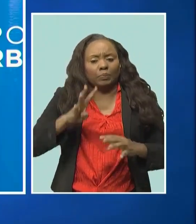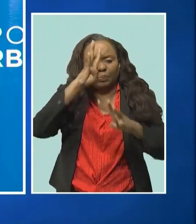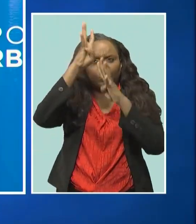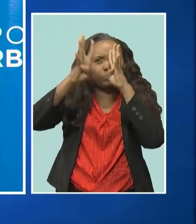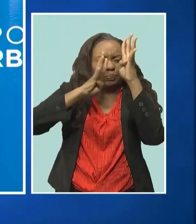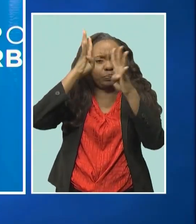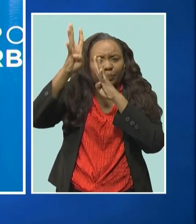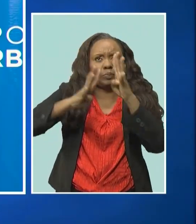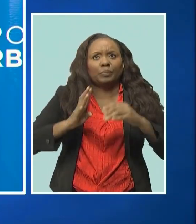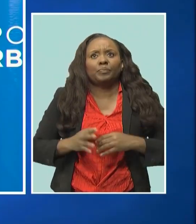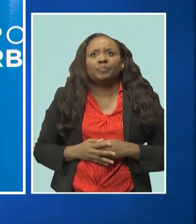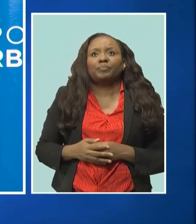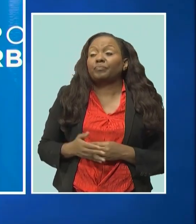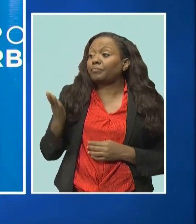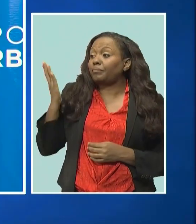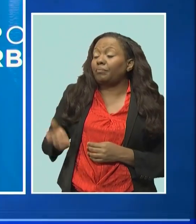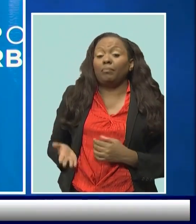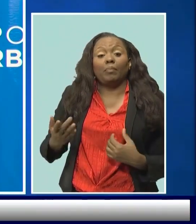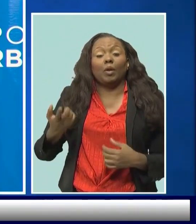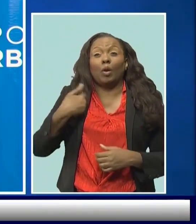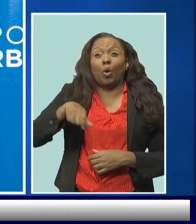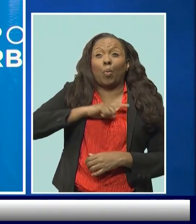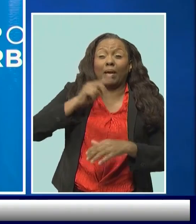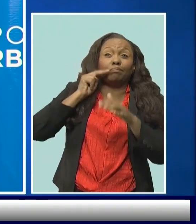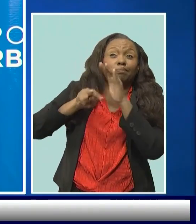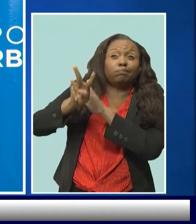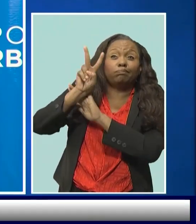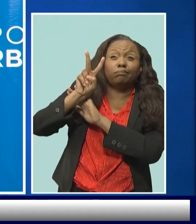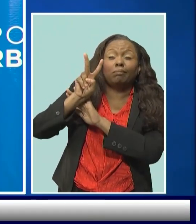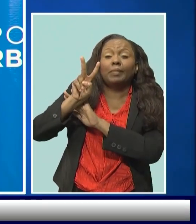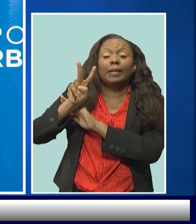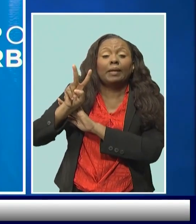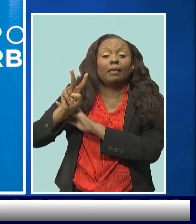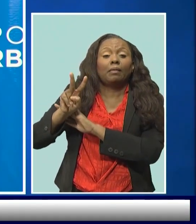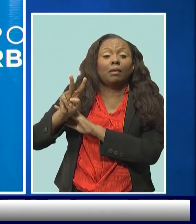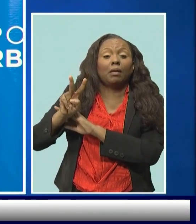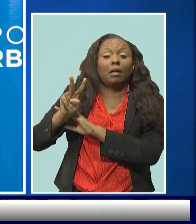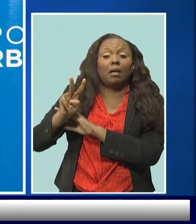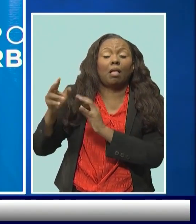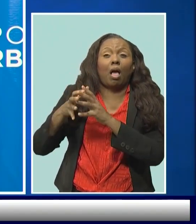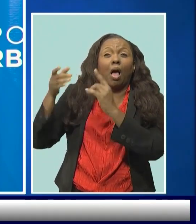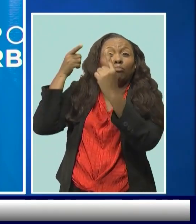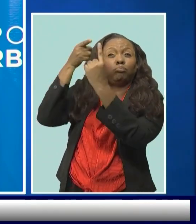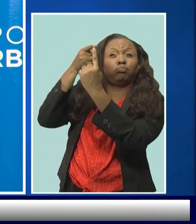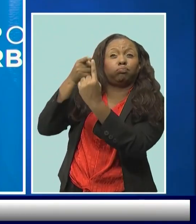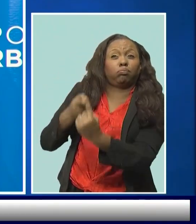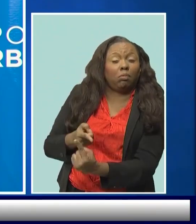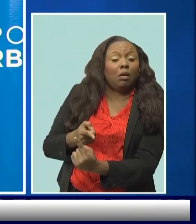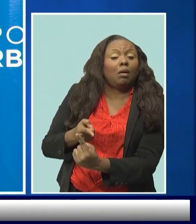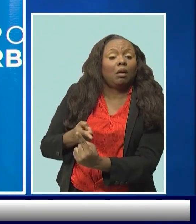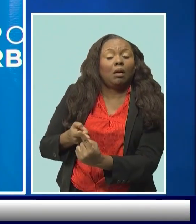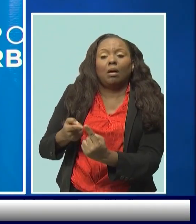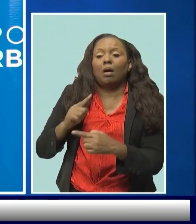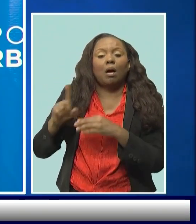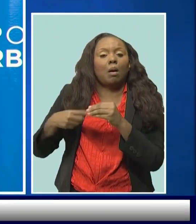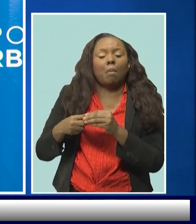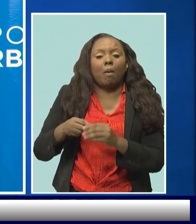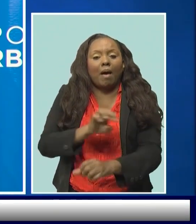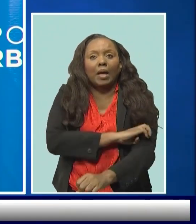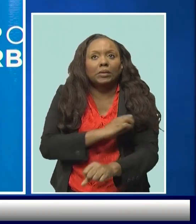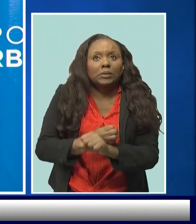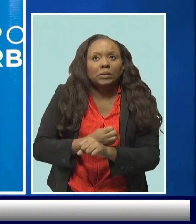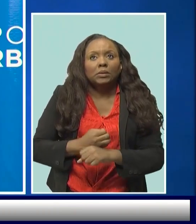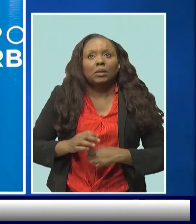We projected in principle that we needed to be able to reach targets with regard to how we would onboard energy. We currently